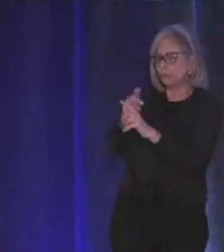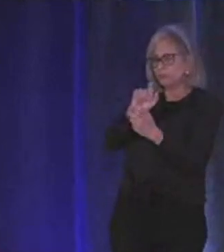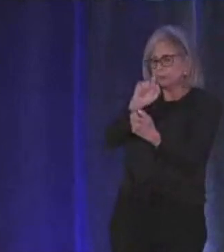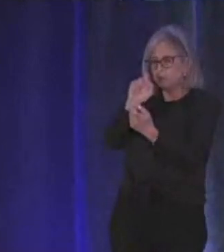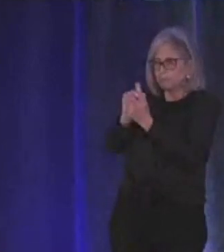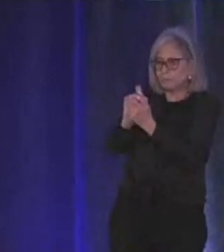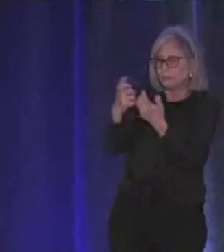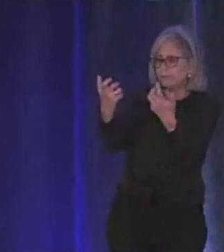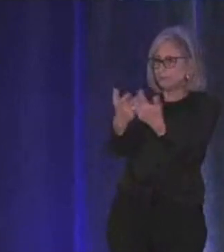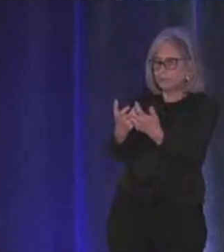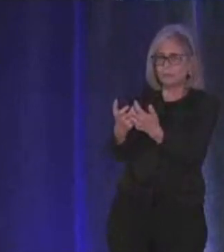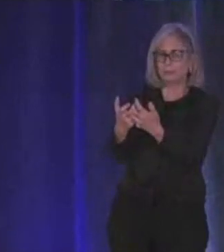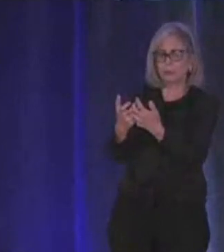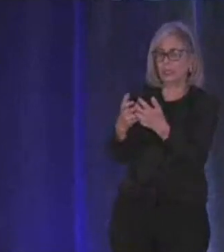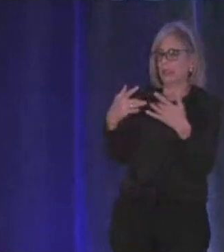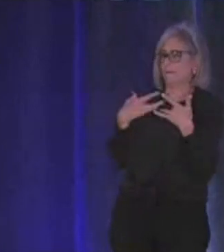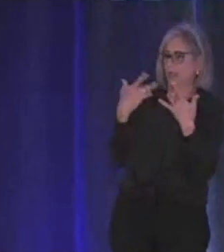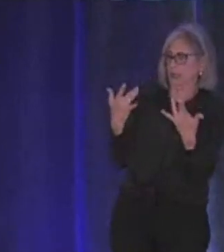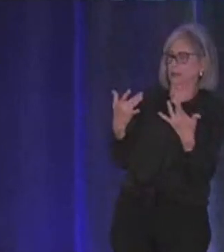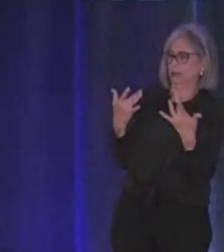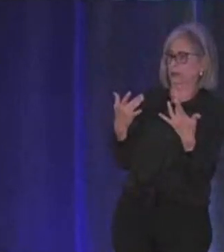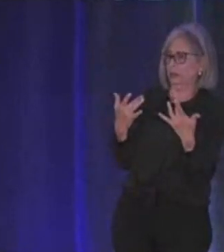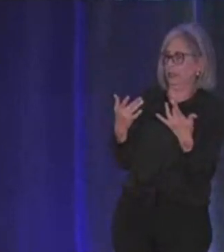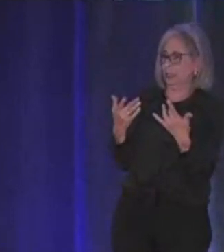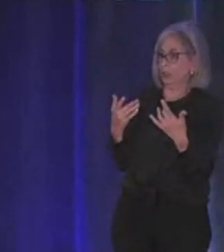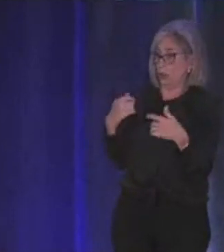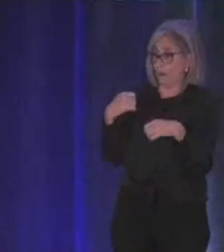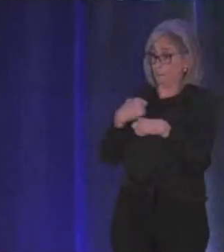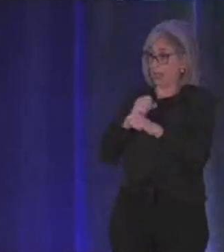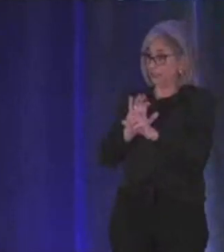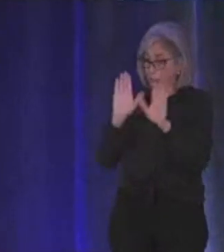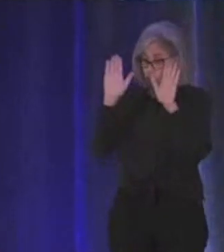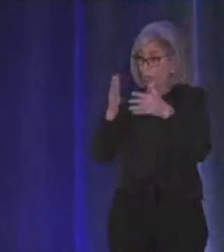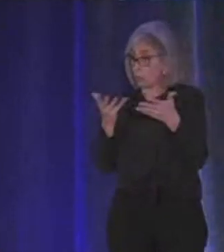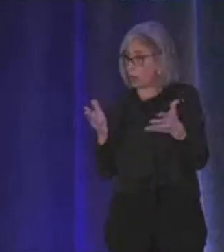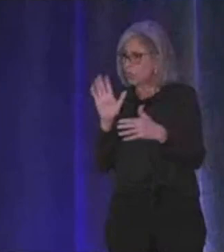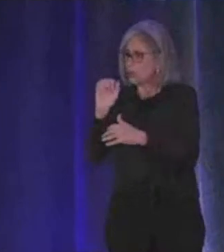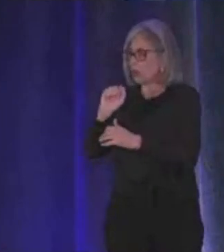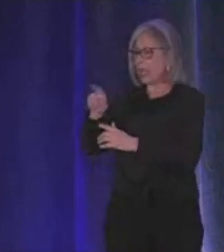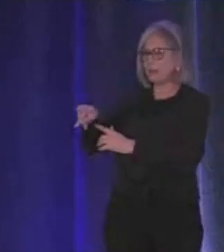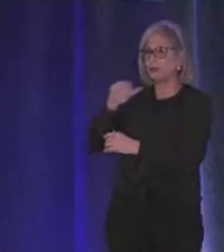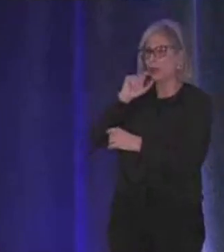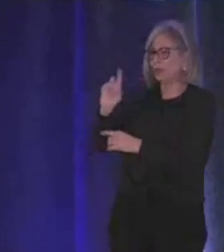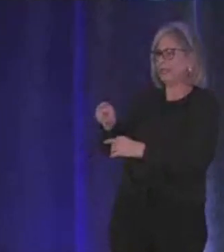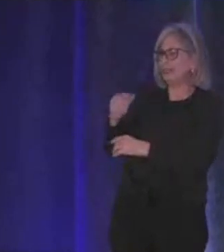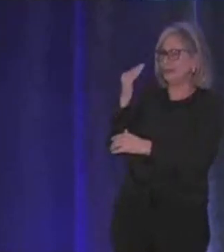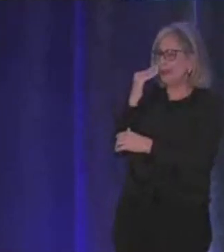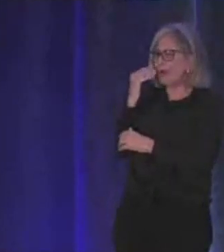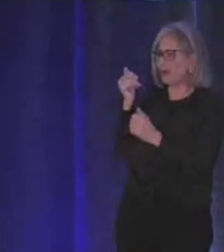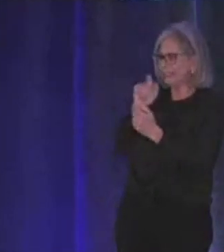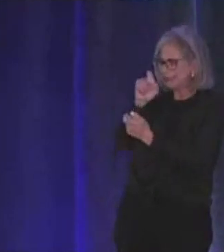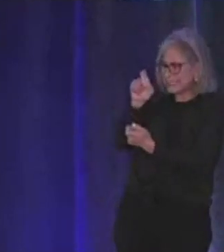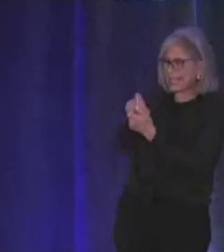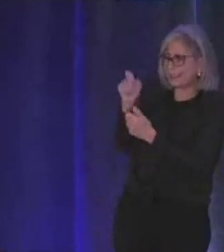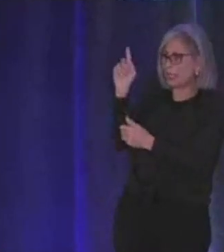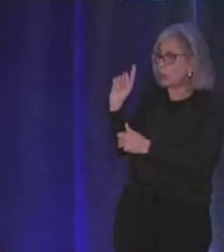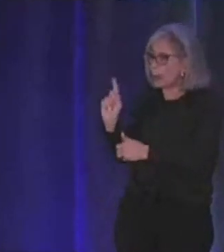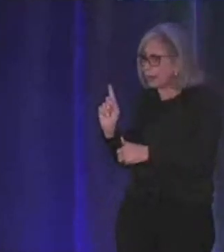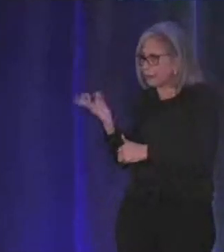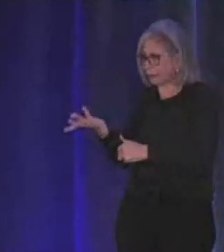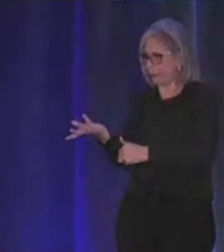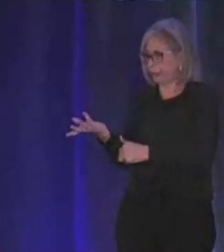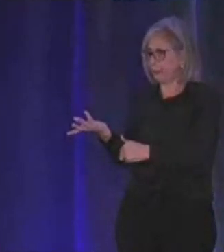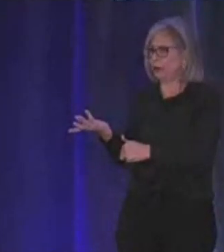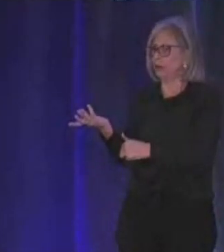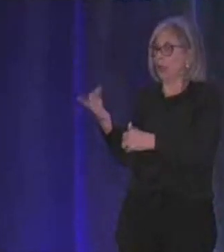event bus. The thing that makes this really great is that your apps don't need to know exactly where